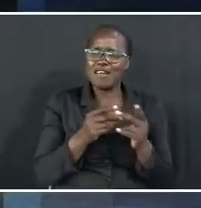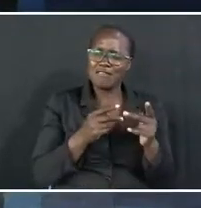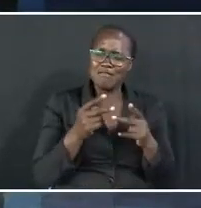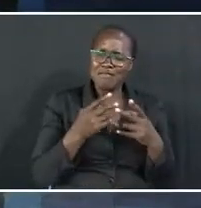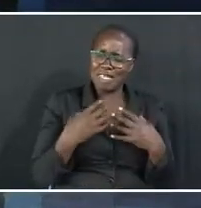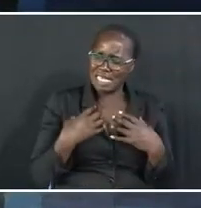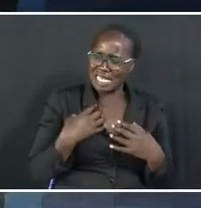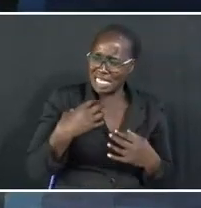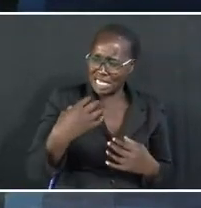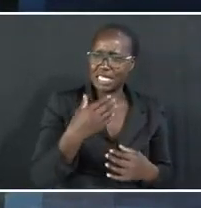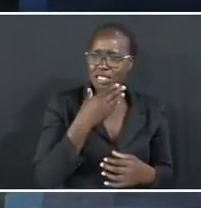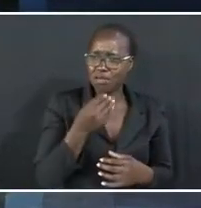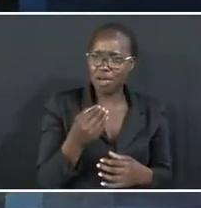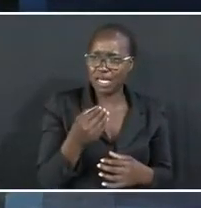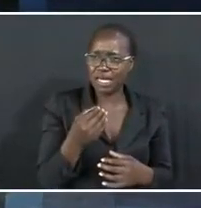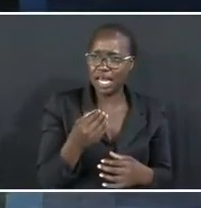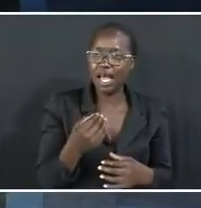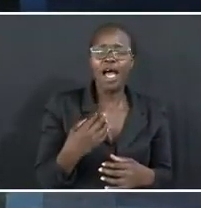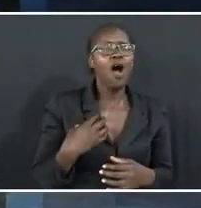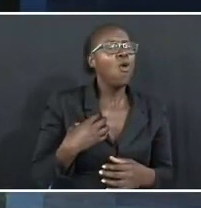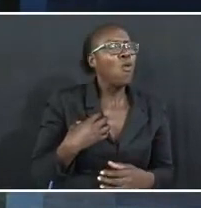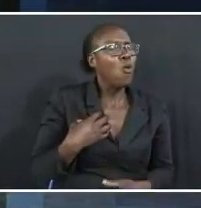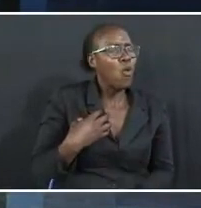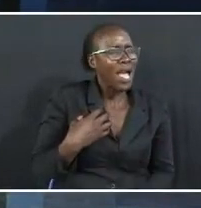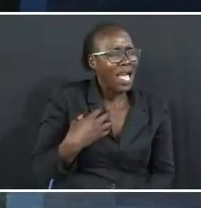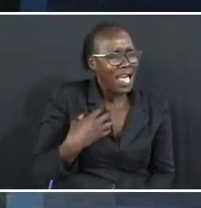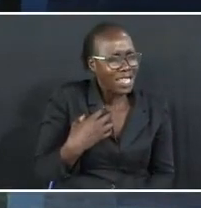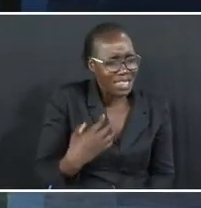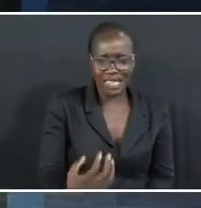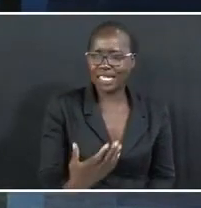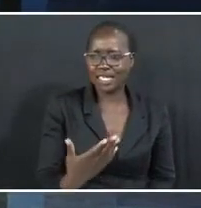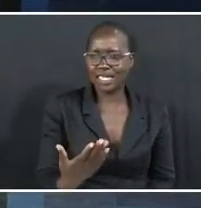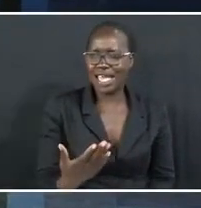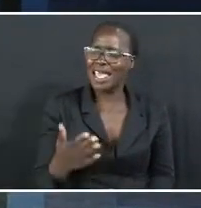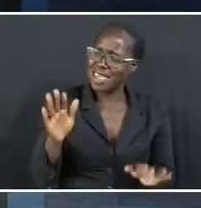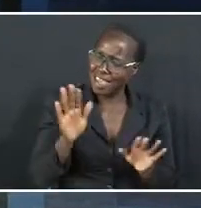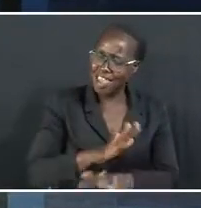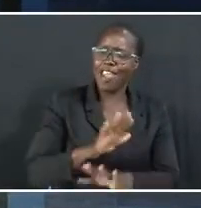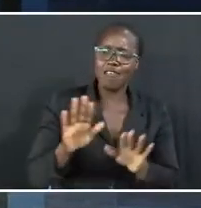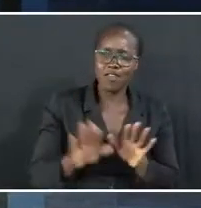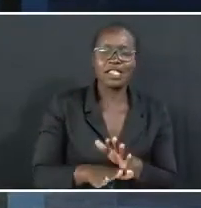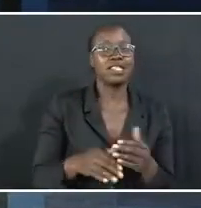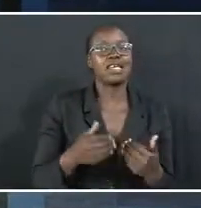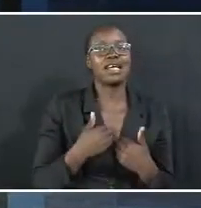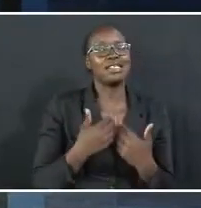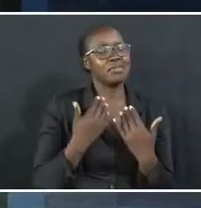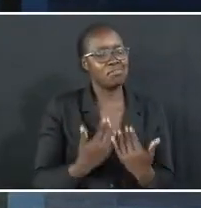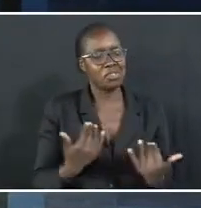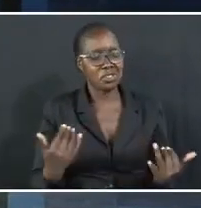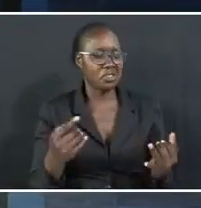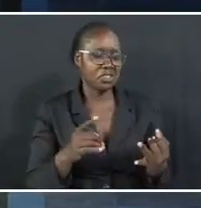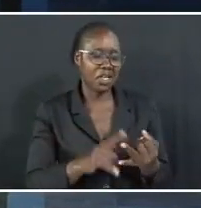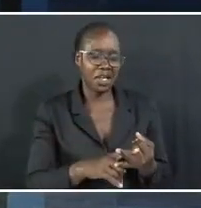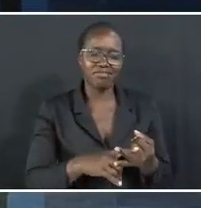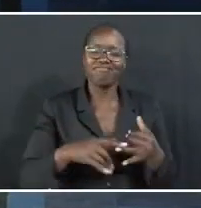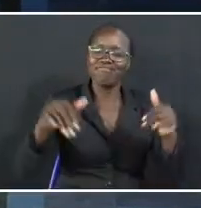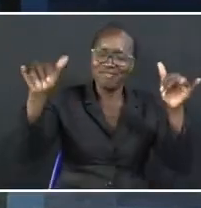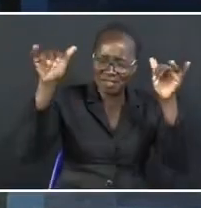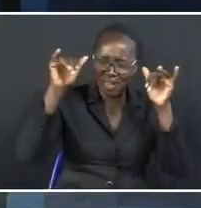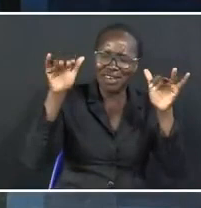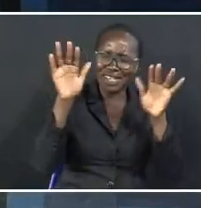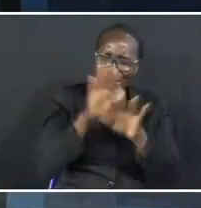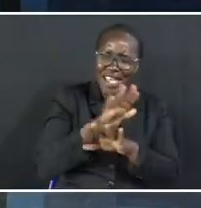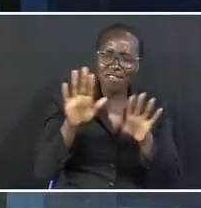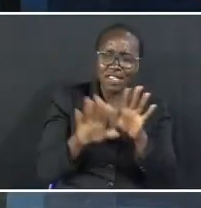very wealthy man. By wealthy, I mean very wealthy. He had everything. I mean, he had children, he had flock and